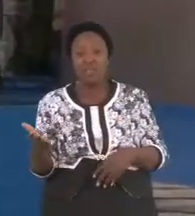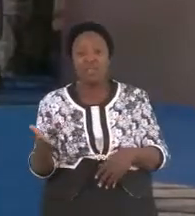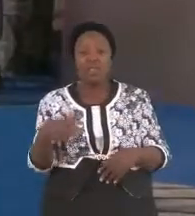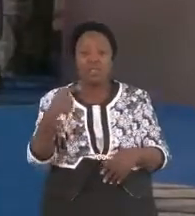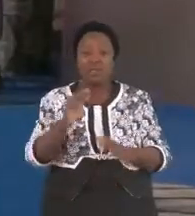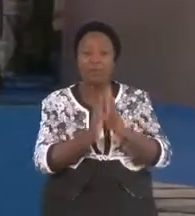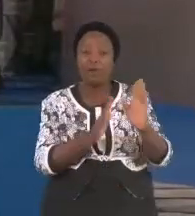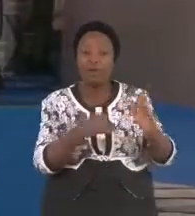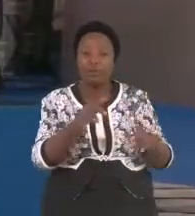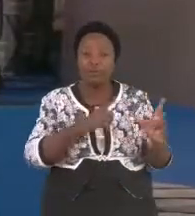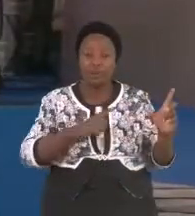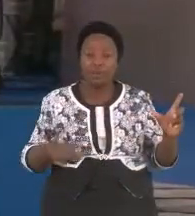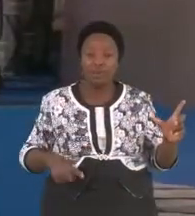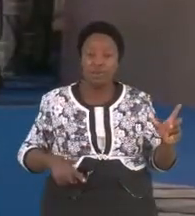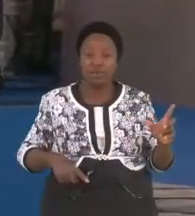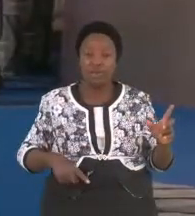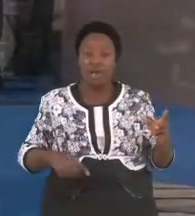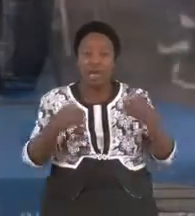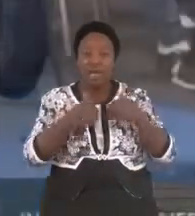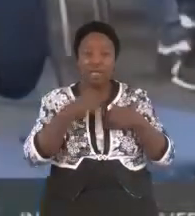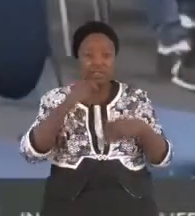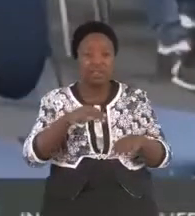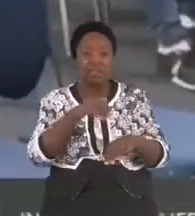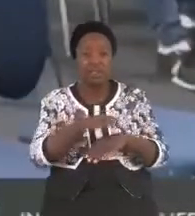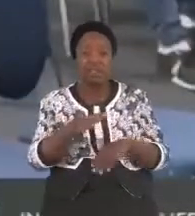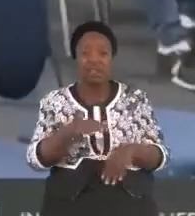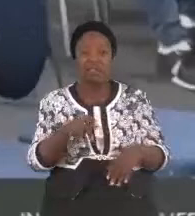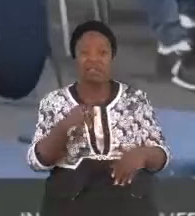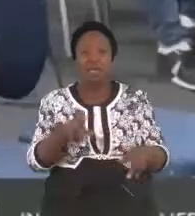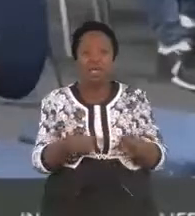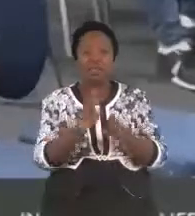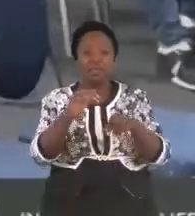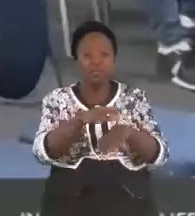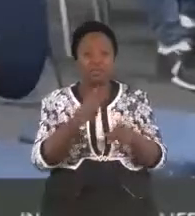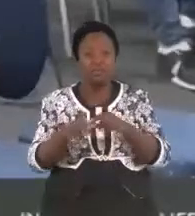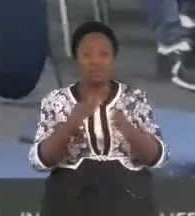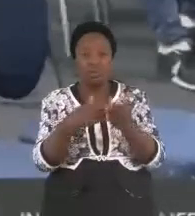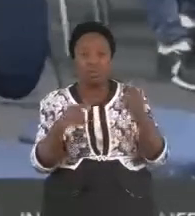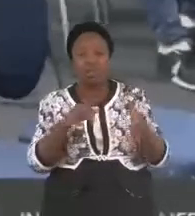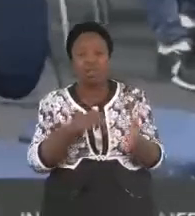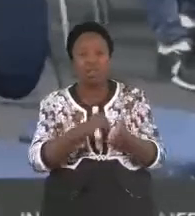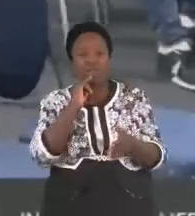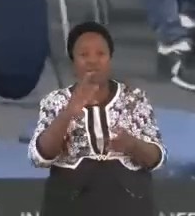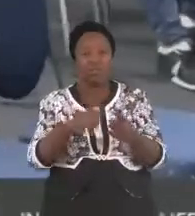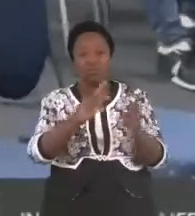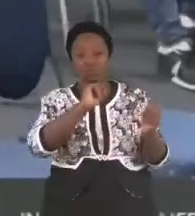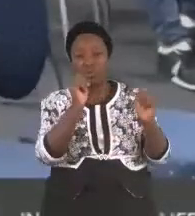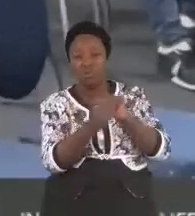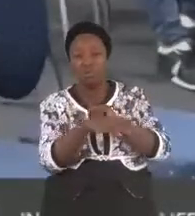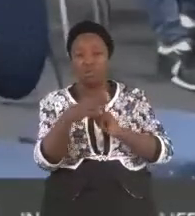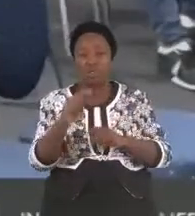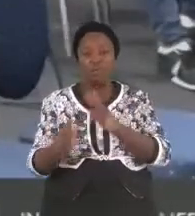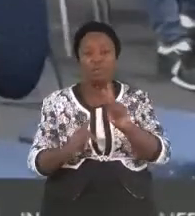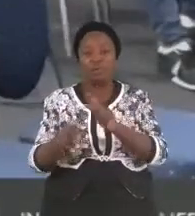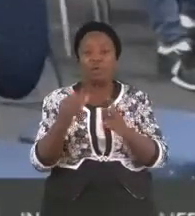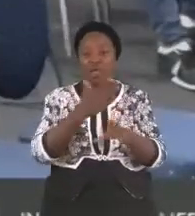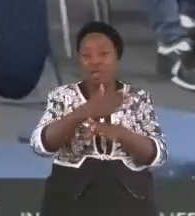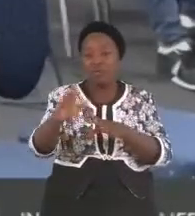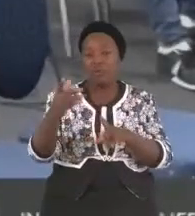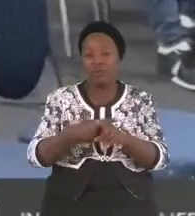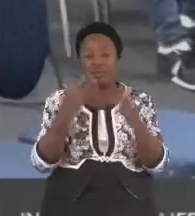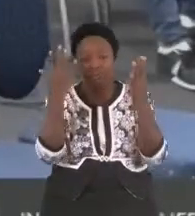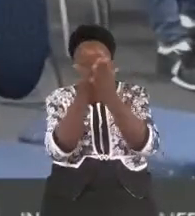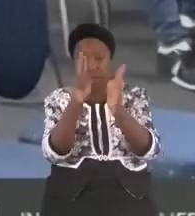of the Lord as he sends you to do something is to turn the people away from darkness to